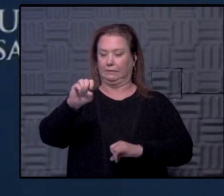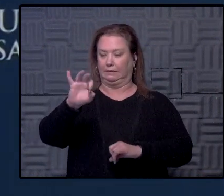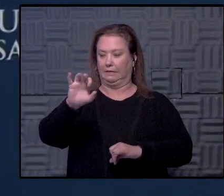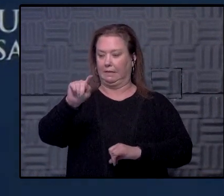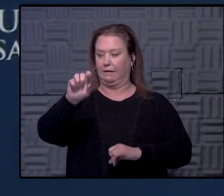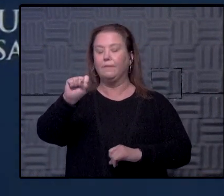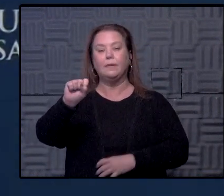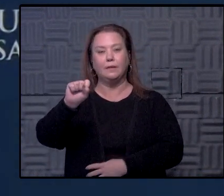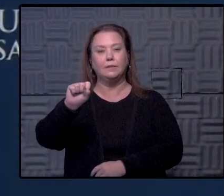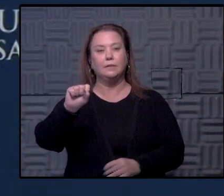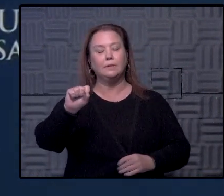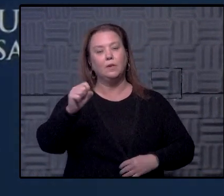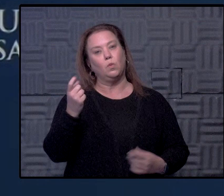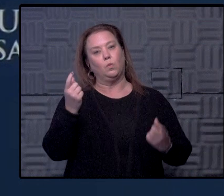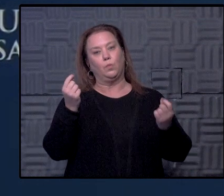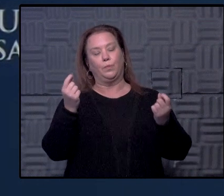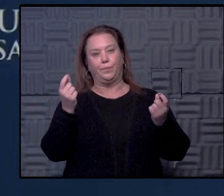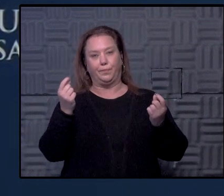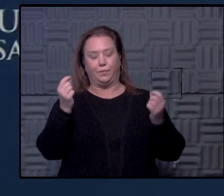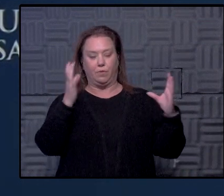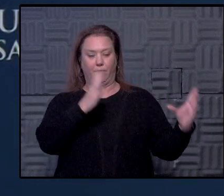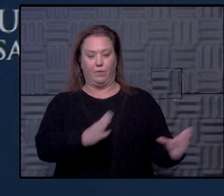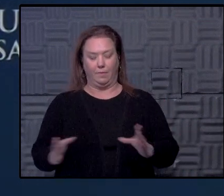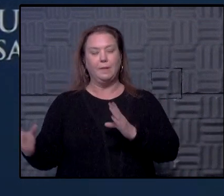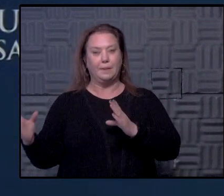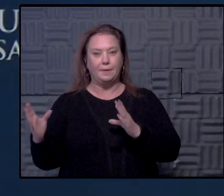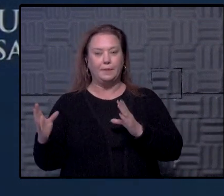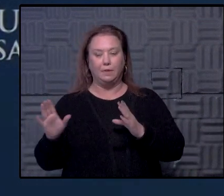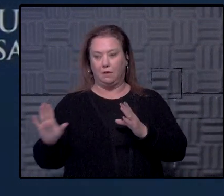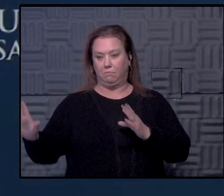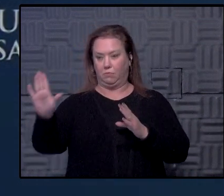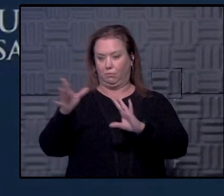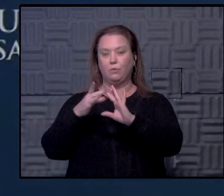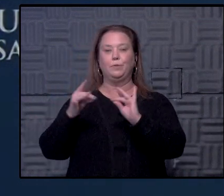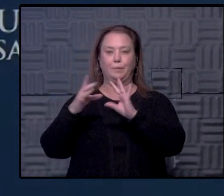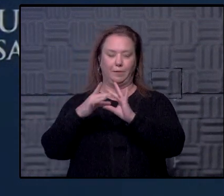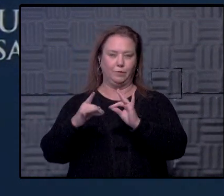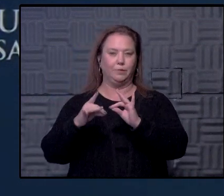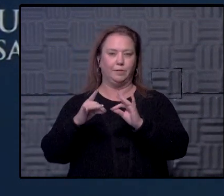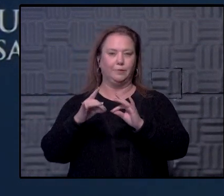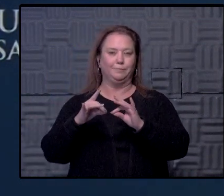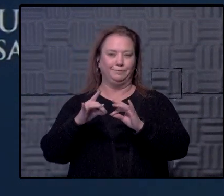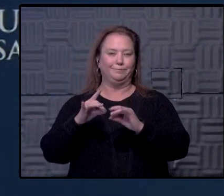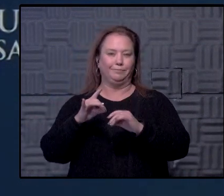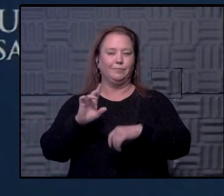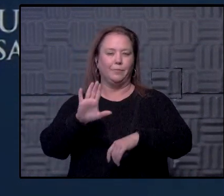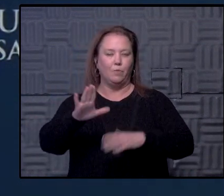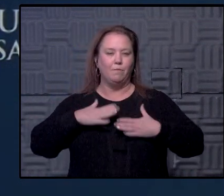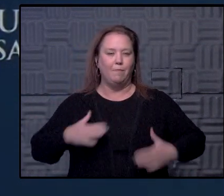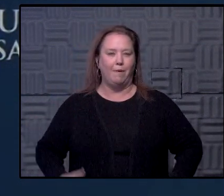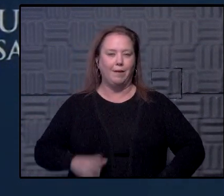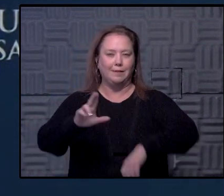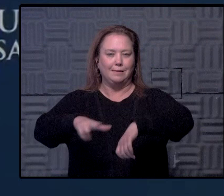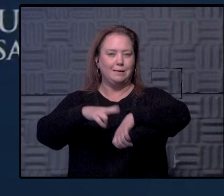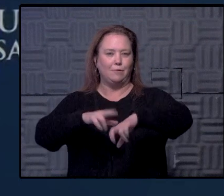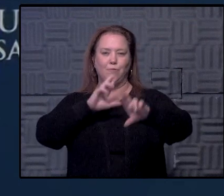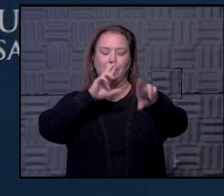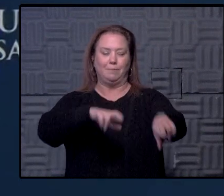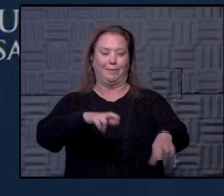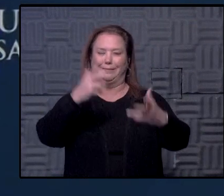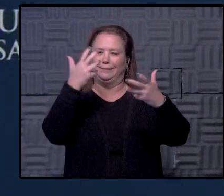take into consideration as we do that planning. But as you mentioned, that is the natural response after you get any kind of